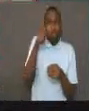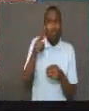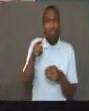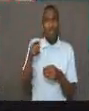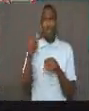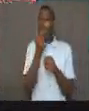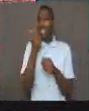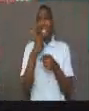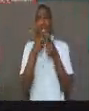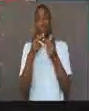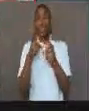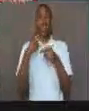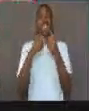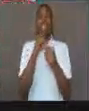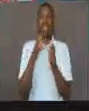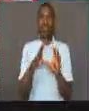going anywhere.